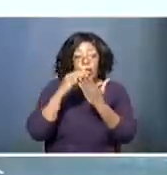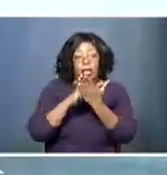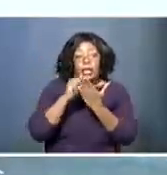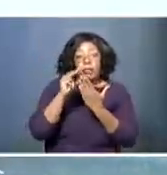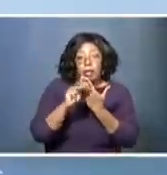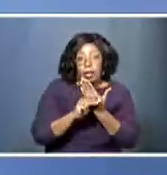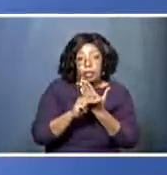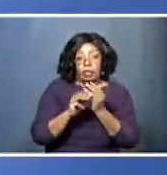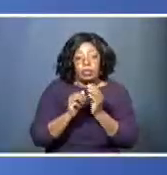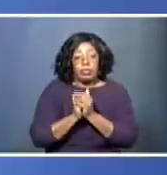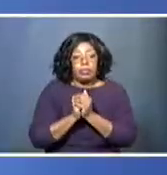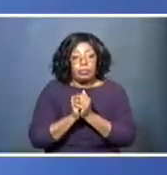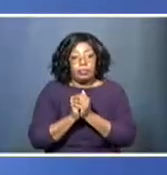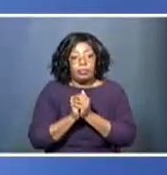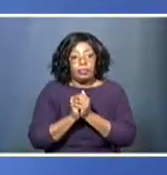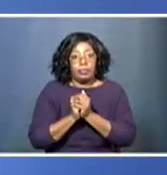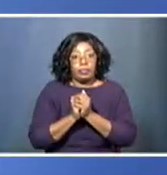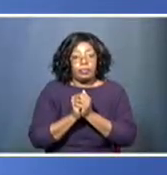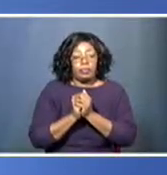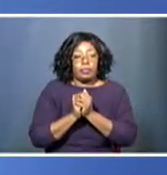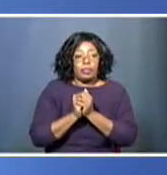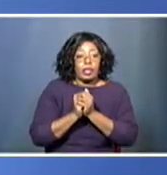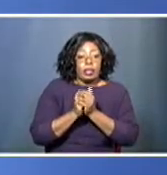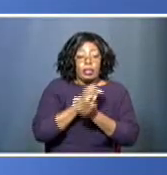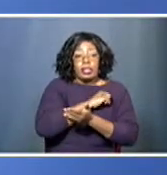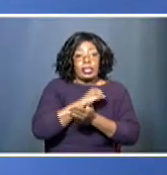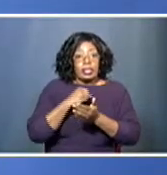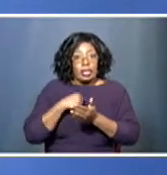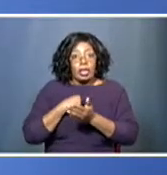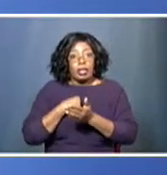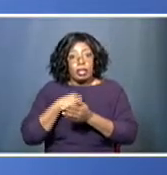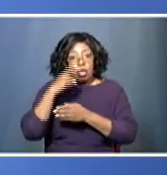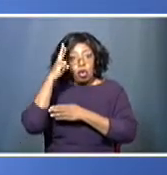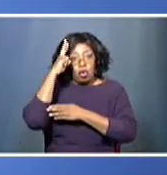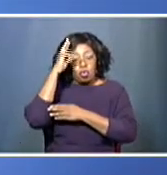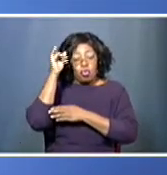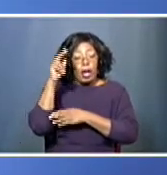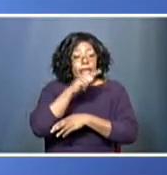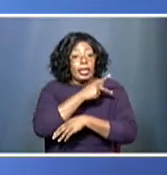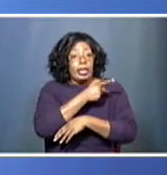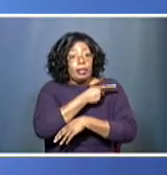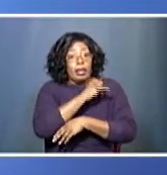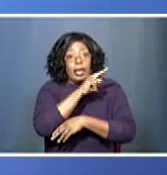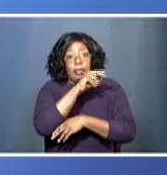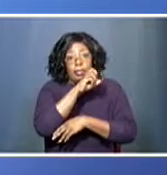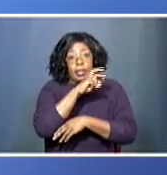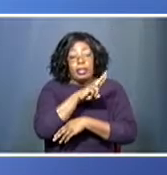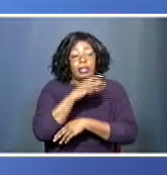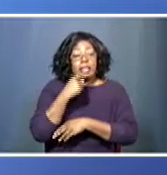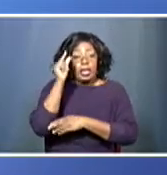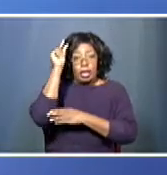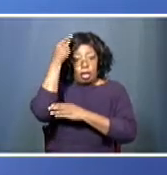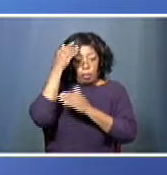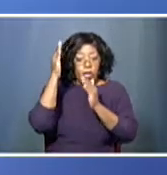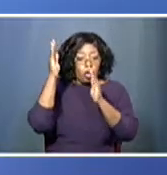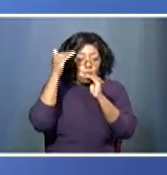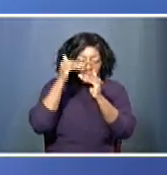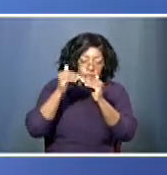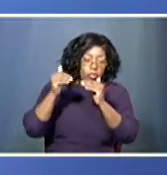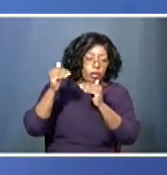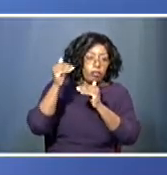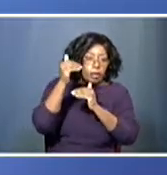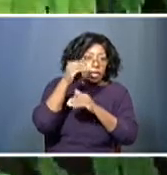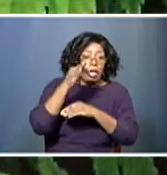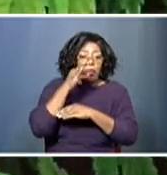March. Attorney General Senator the Honorable Ryan Pinder says it's the government's hope to advance marijuana legislation